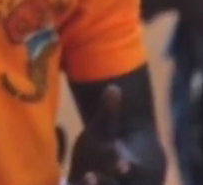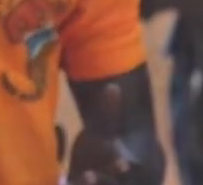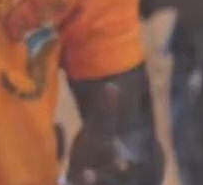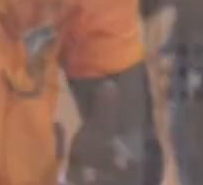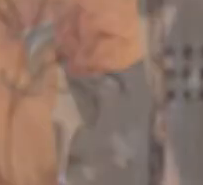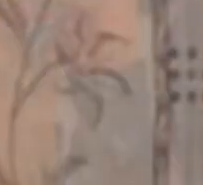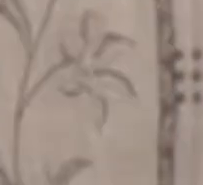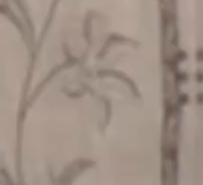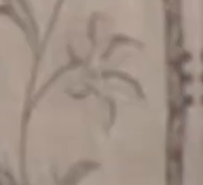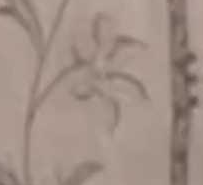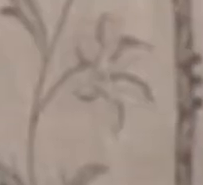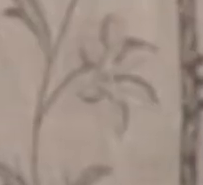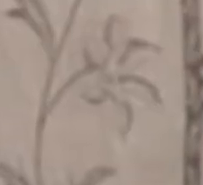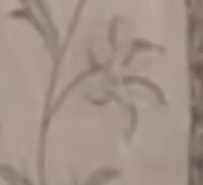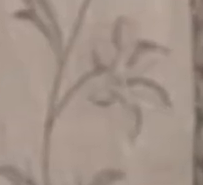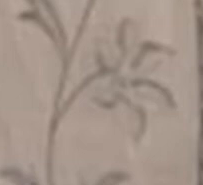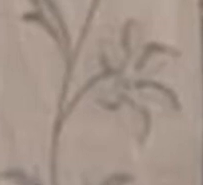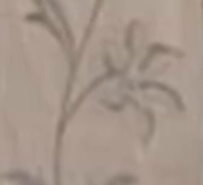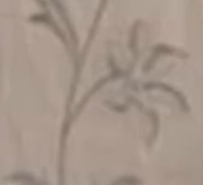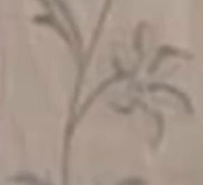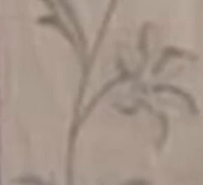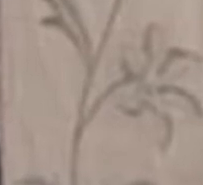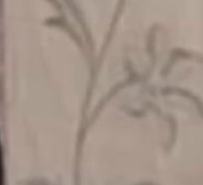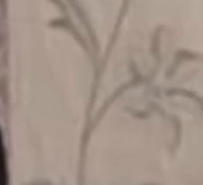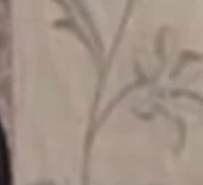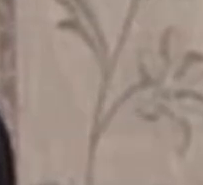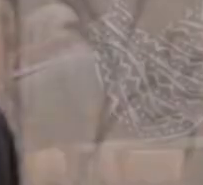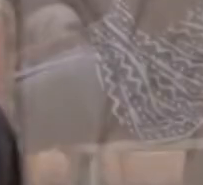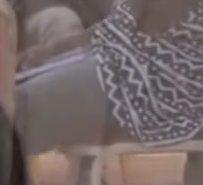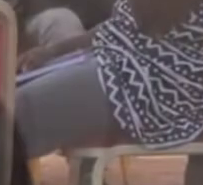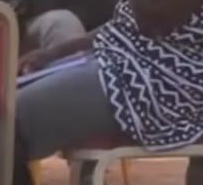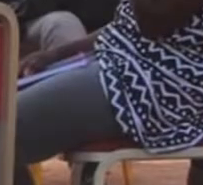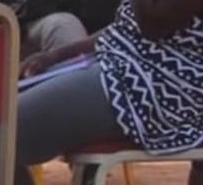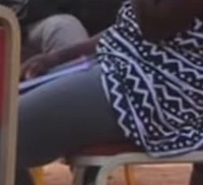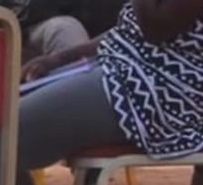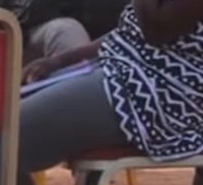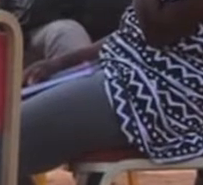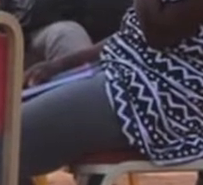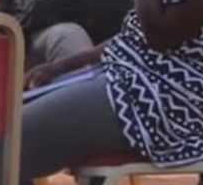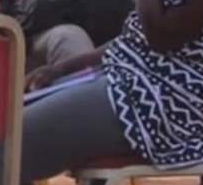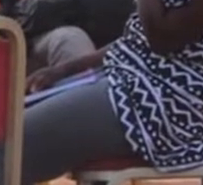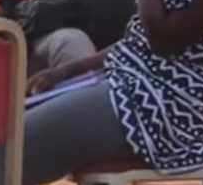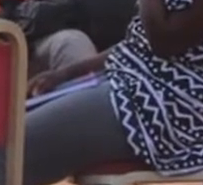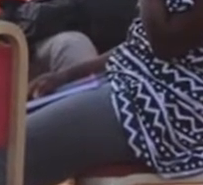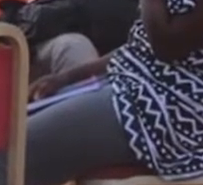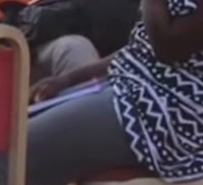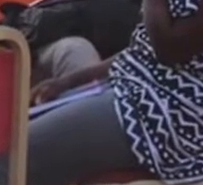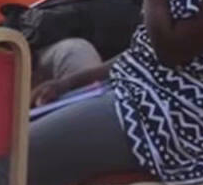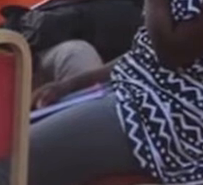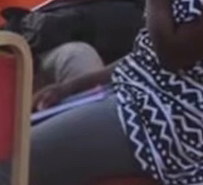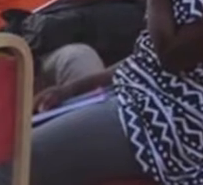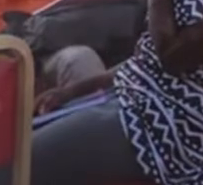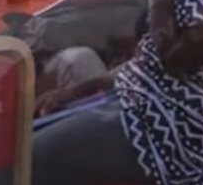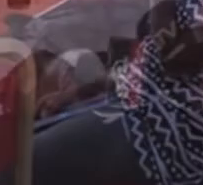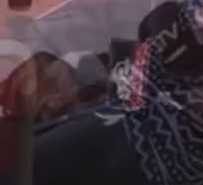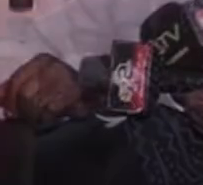automatically employed by the Deaf Association as a sign language interpreter from 2013 up to the present time. He